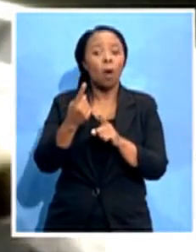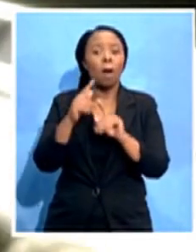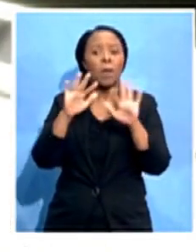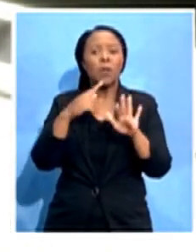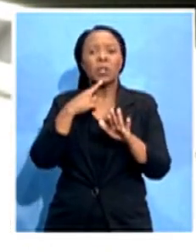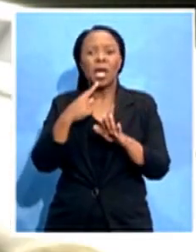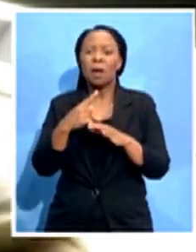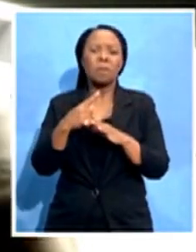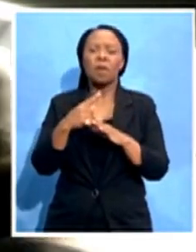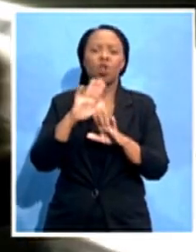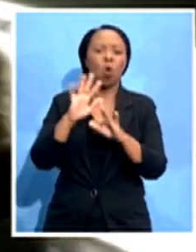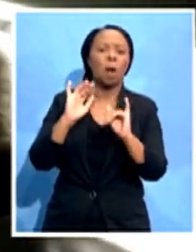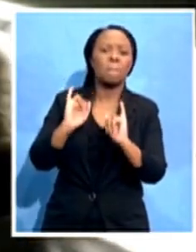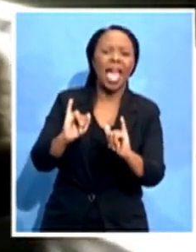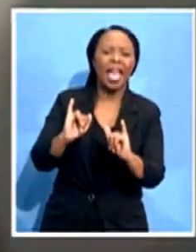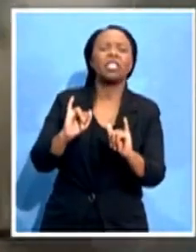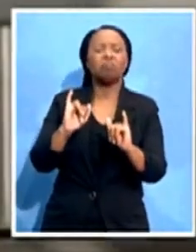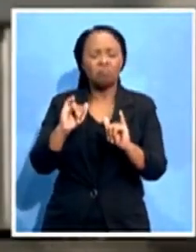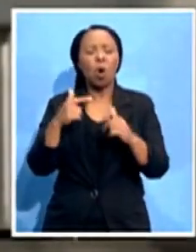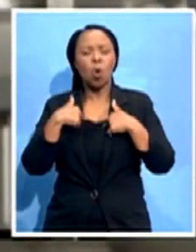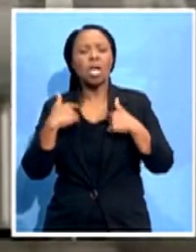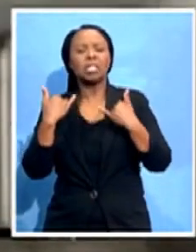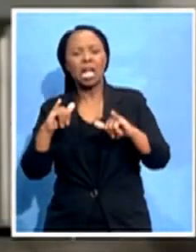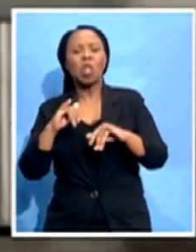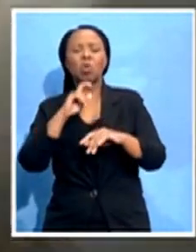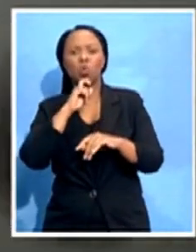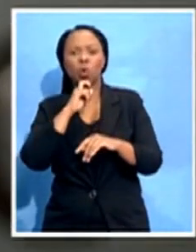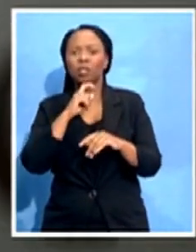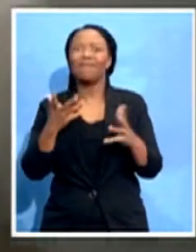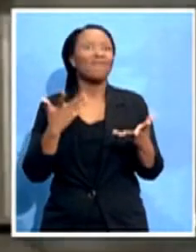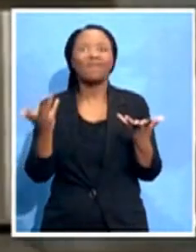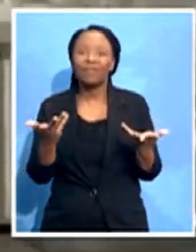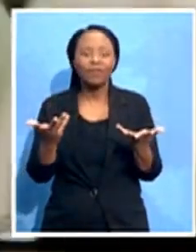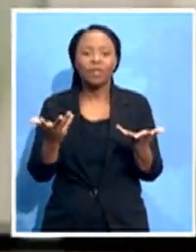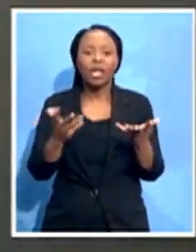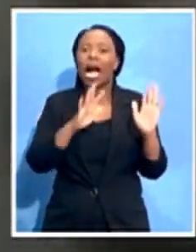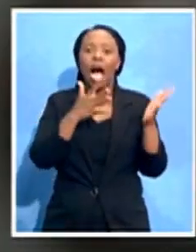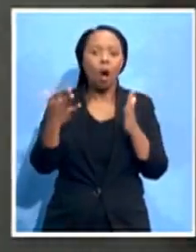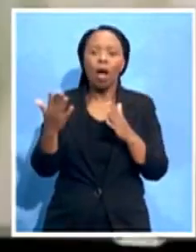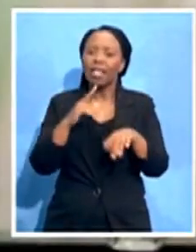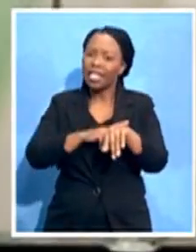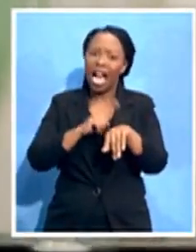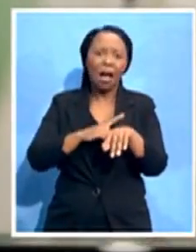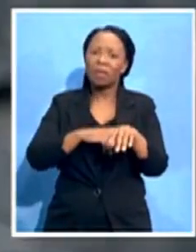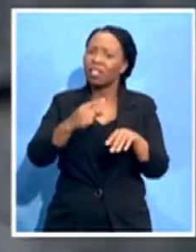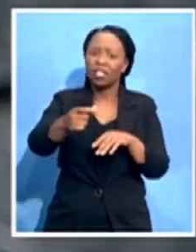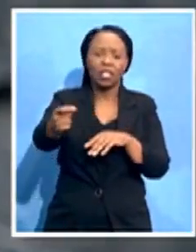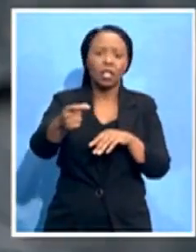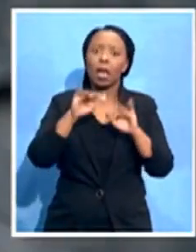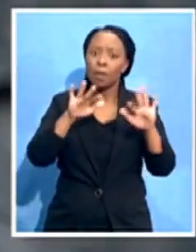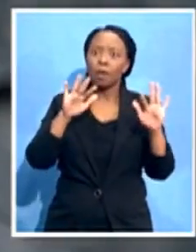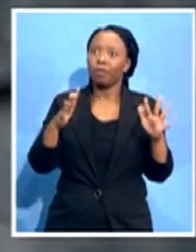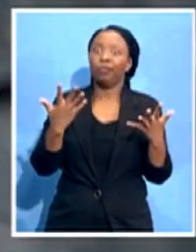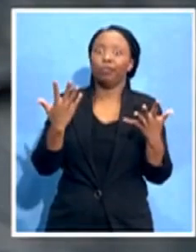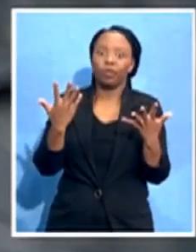use it. No. And time is running out, and people are beginning to question the issue of expiry dates